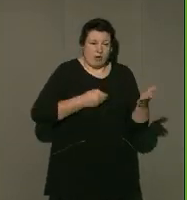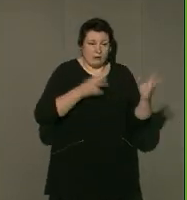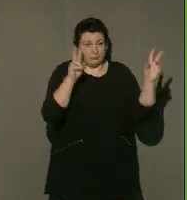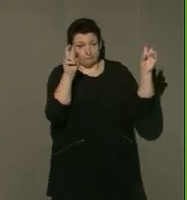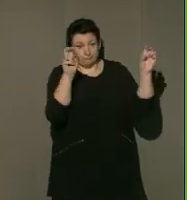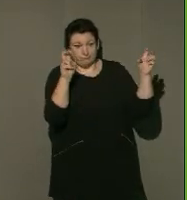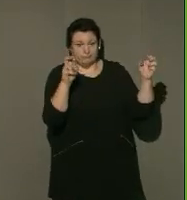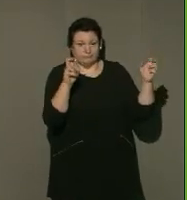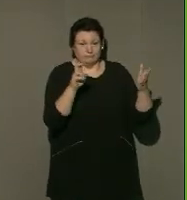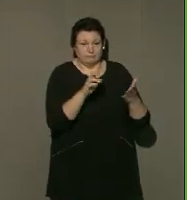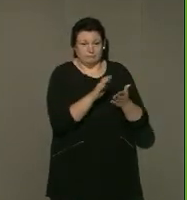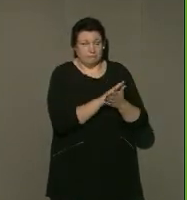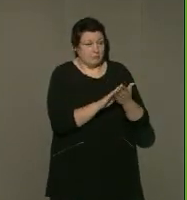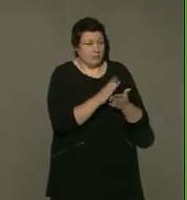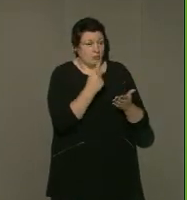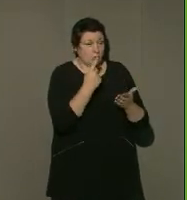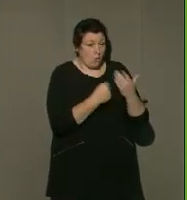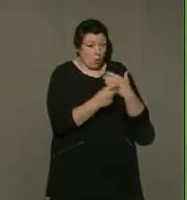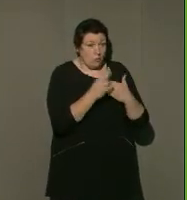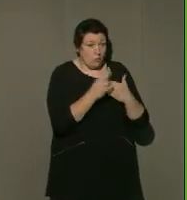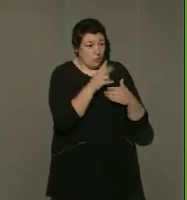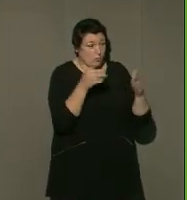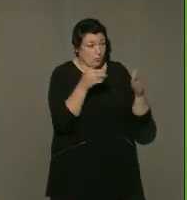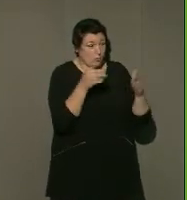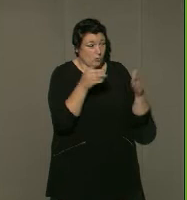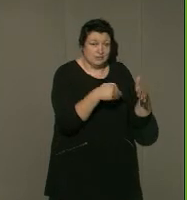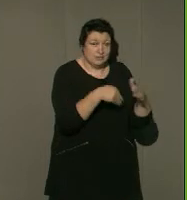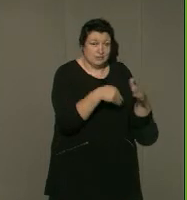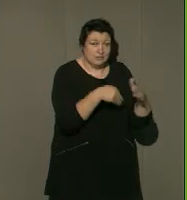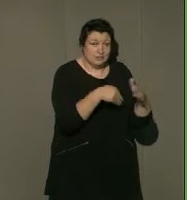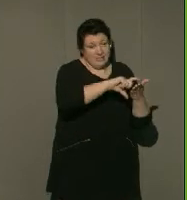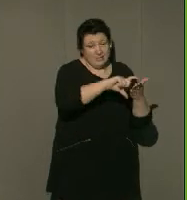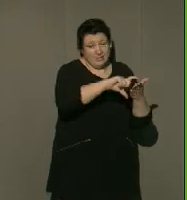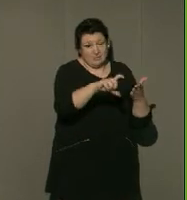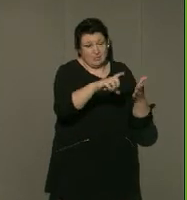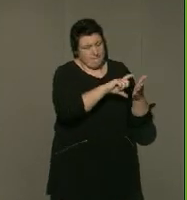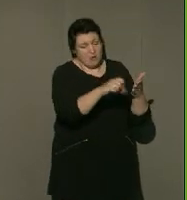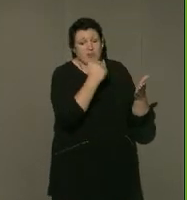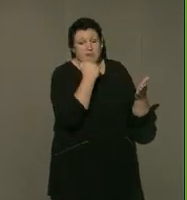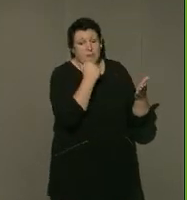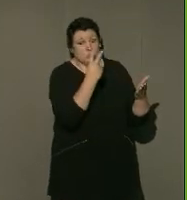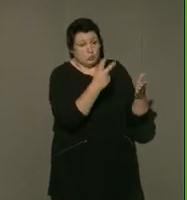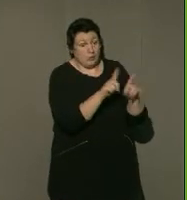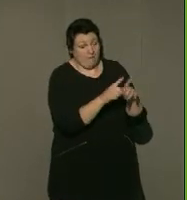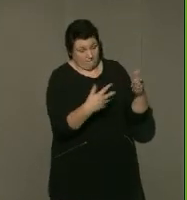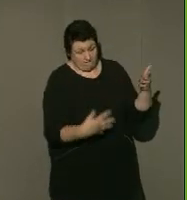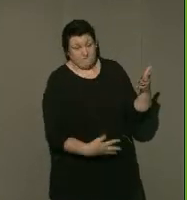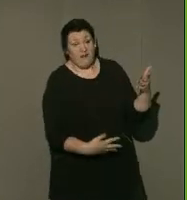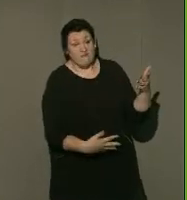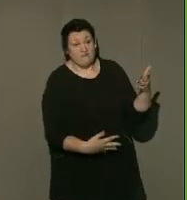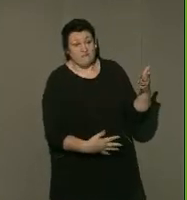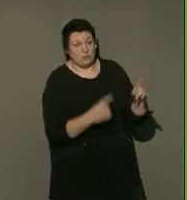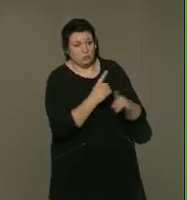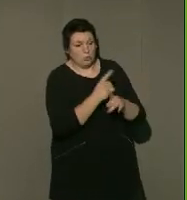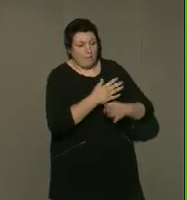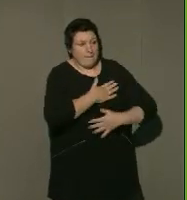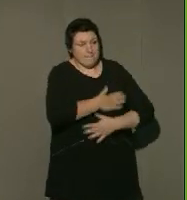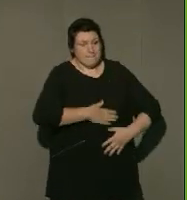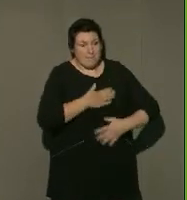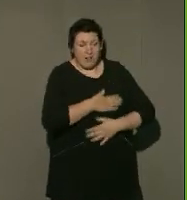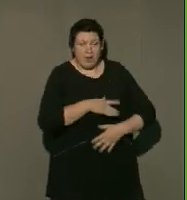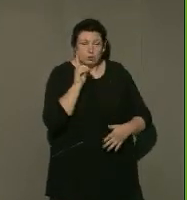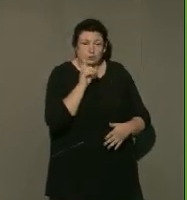address itself in the text, because in the text, paragraphs 2 and 5 refer to biological sex,